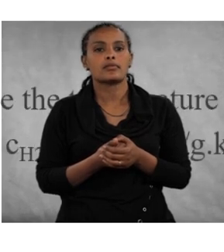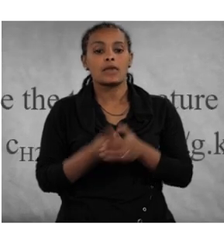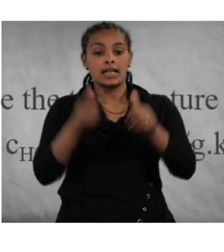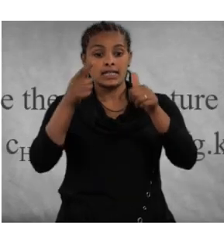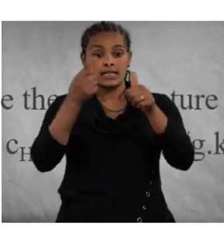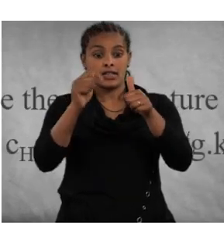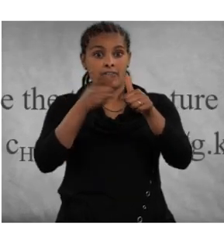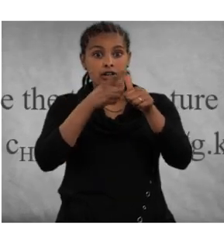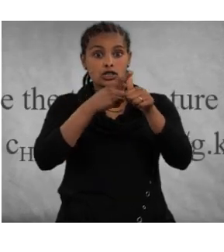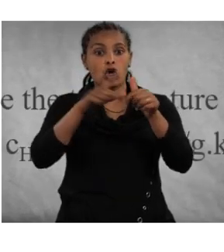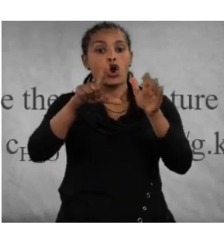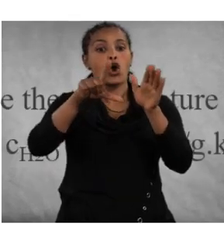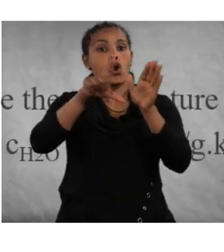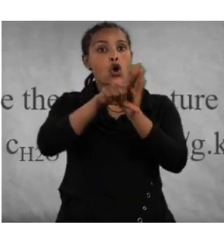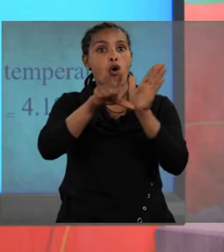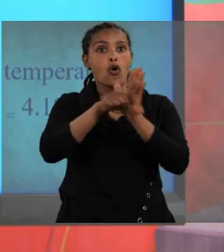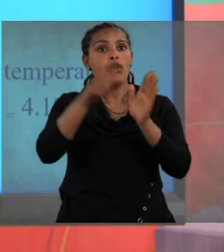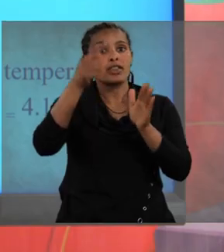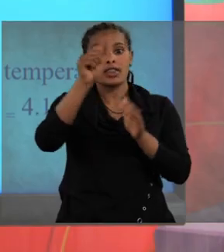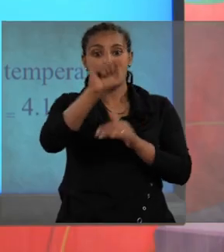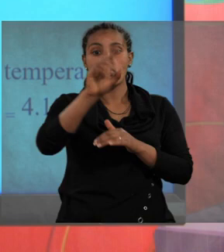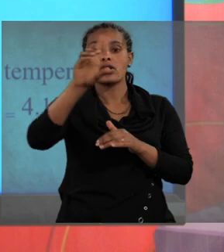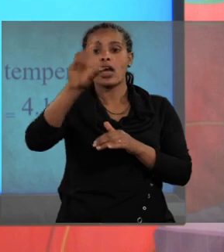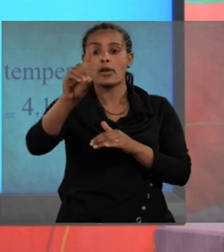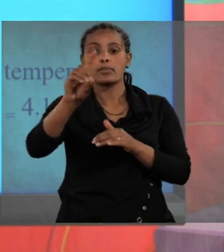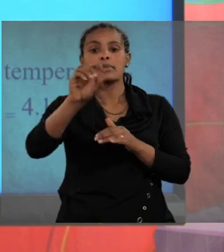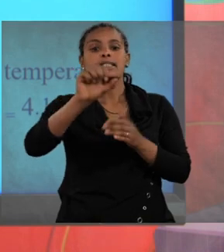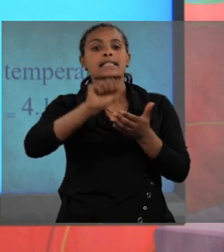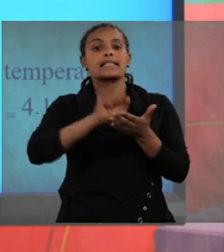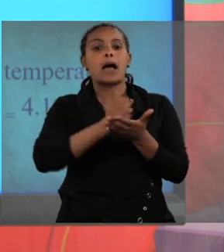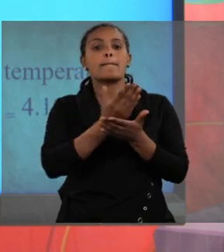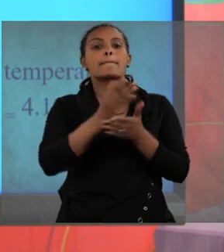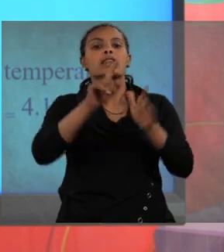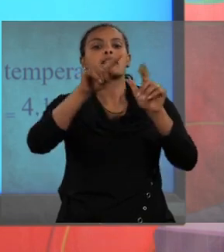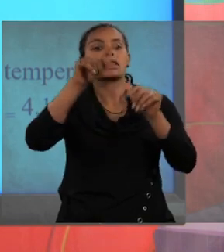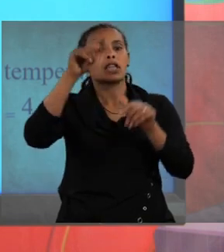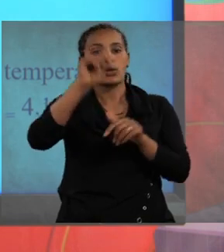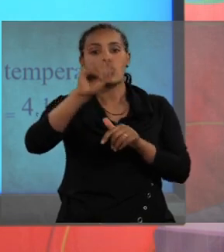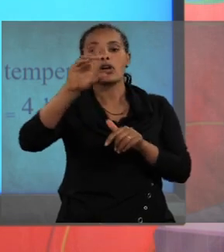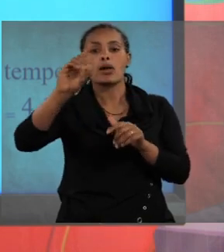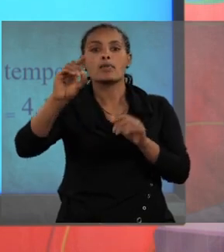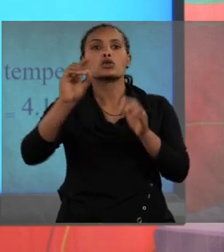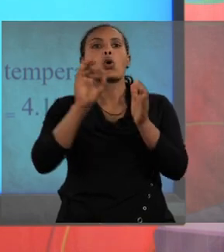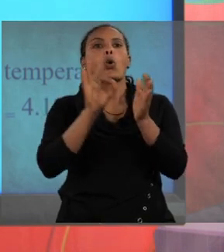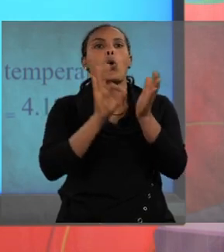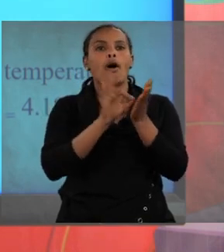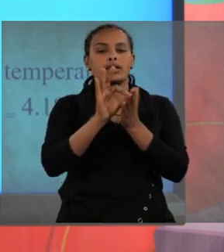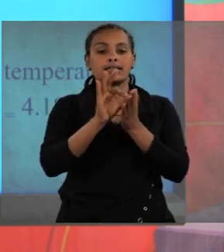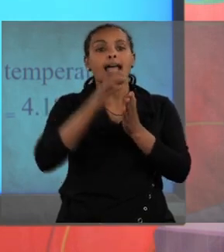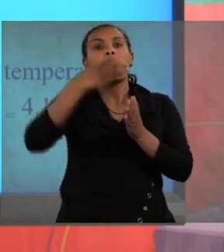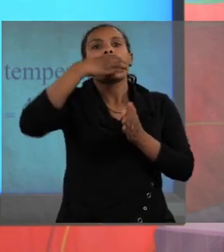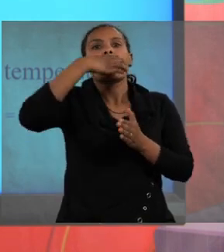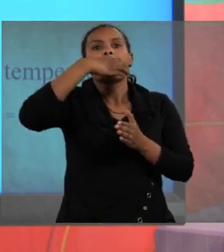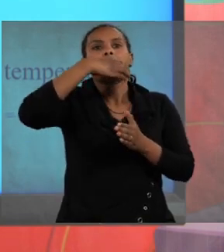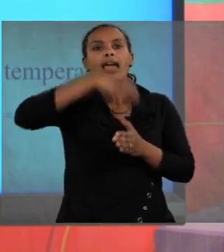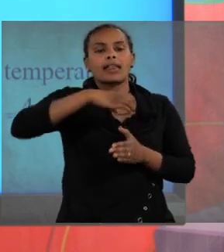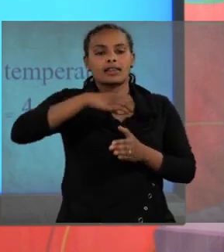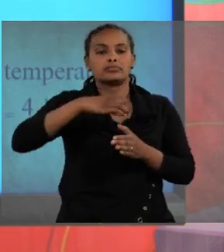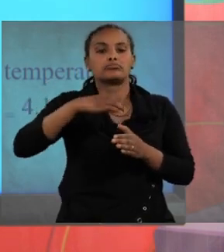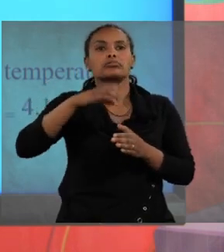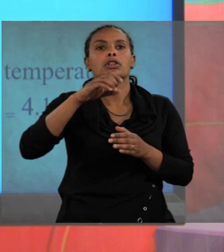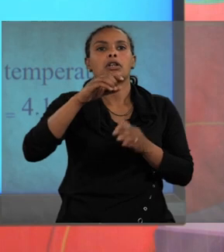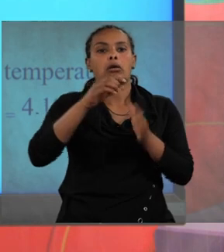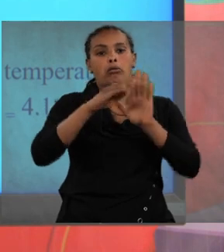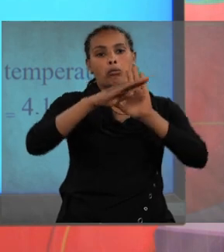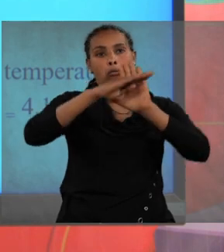The first law of thermodynamics and some thermodynamic quantities. Heat denoted by the